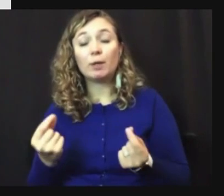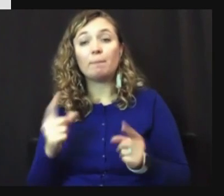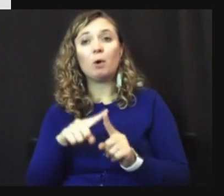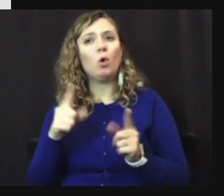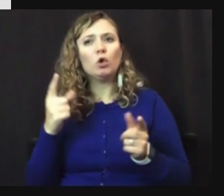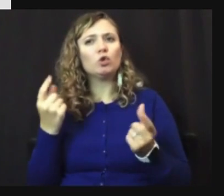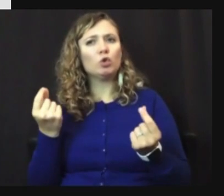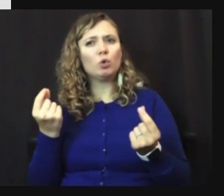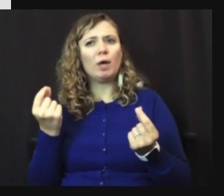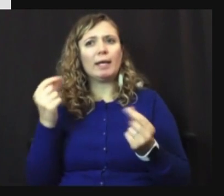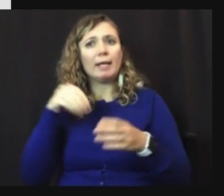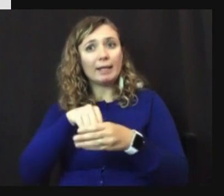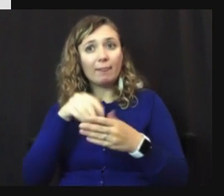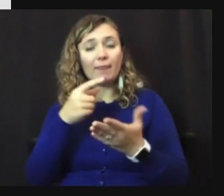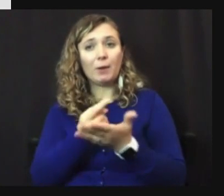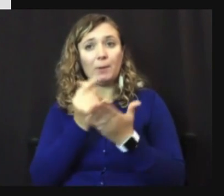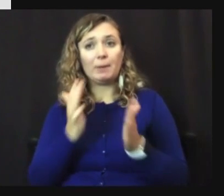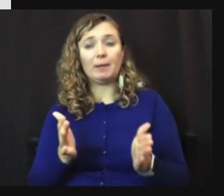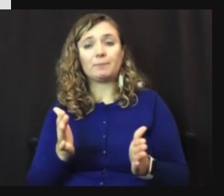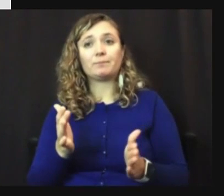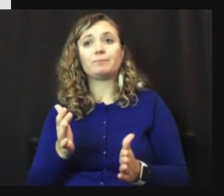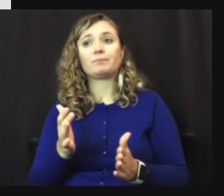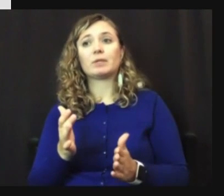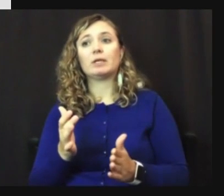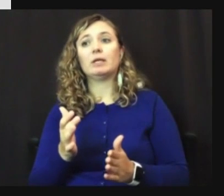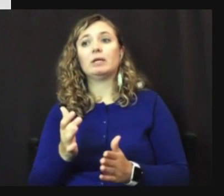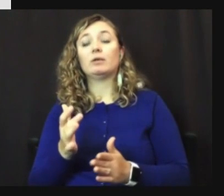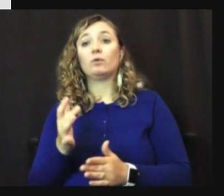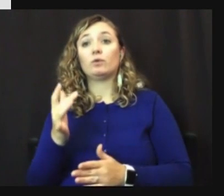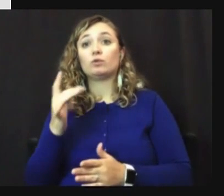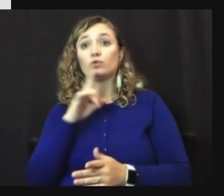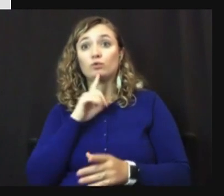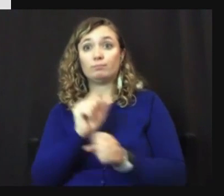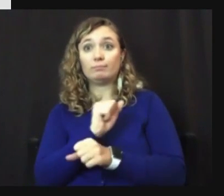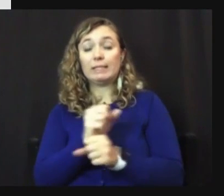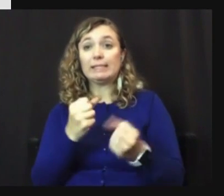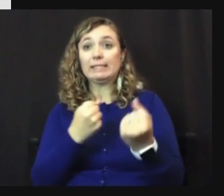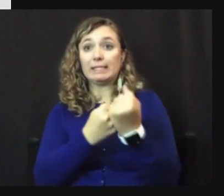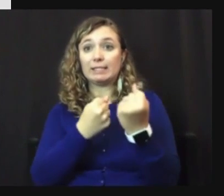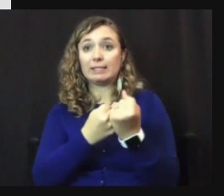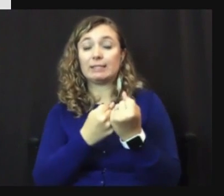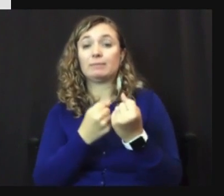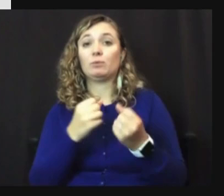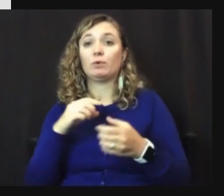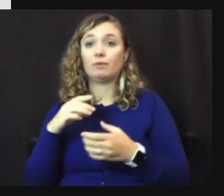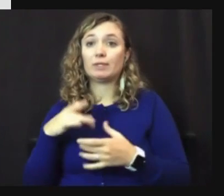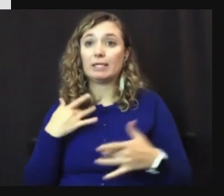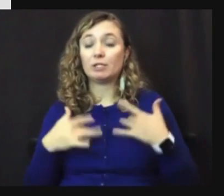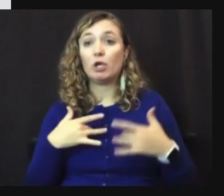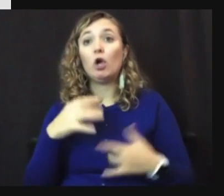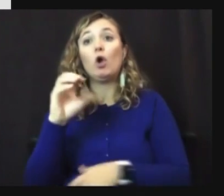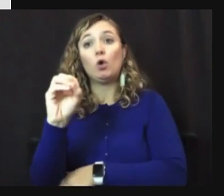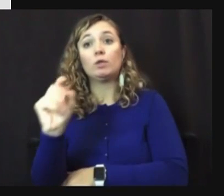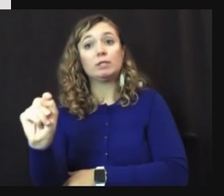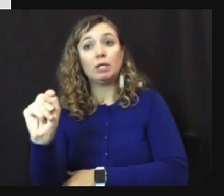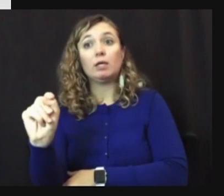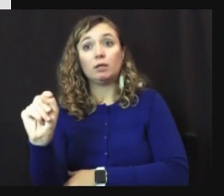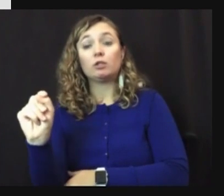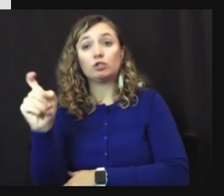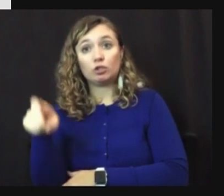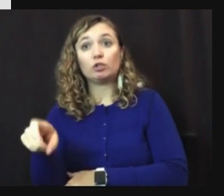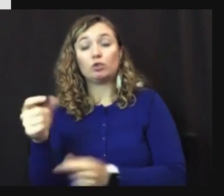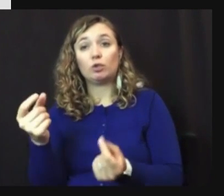person's sensory support should look like. So we should be doing OT so we can get occupation, or so we